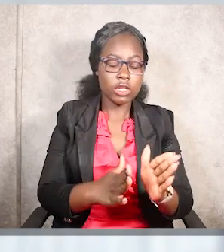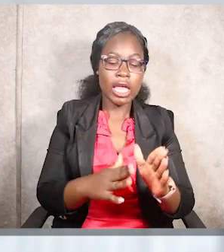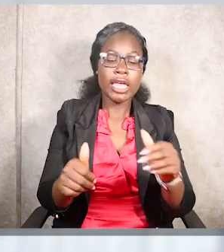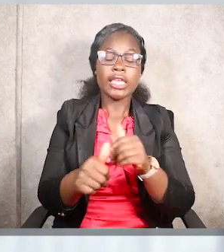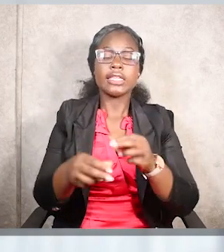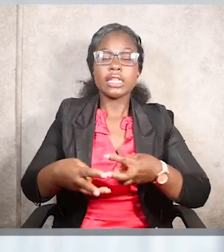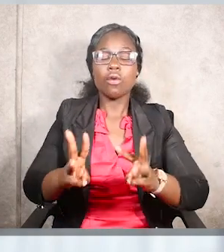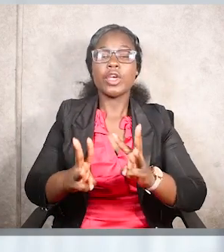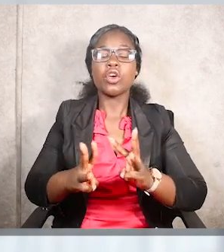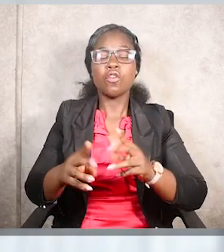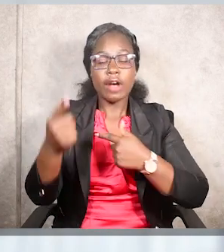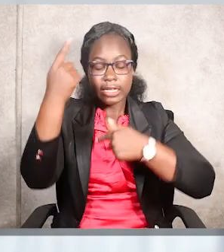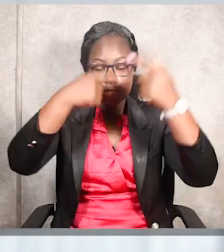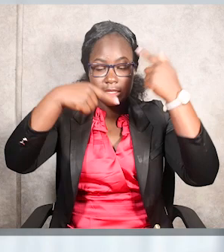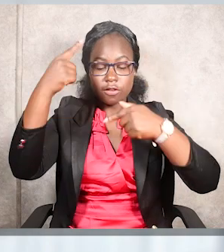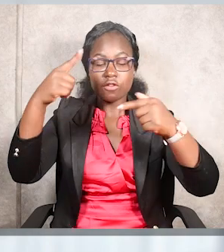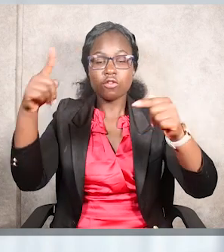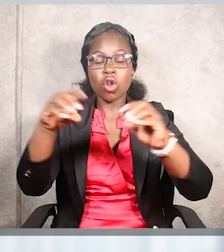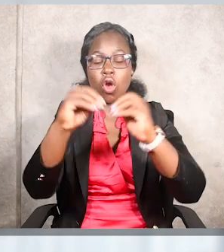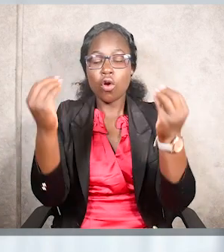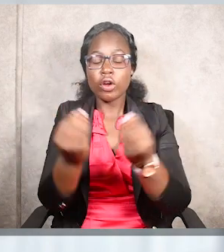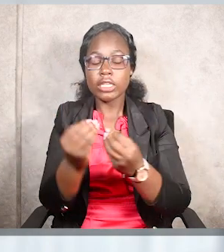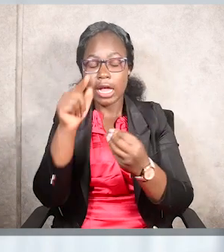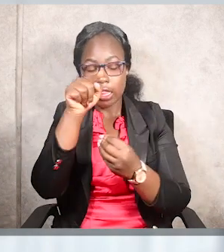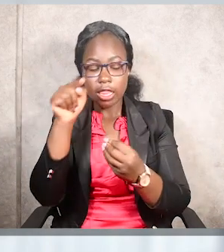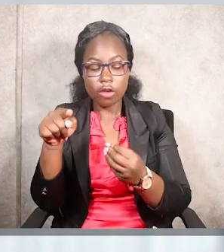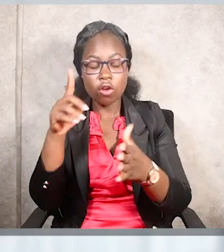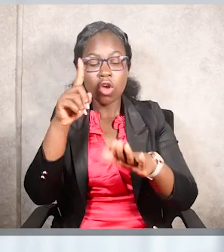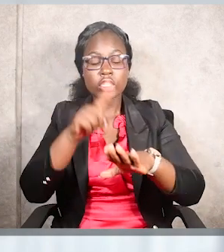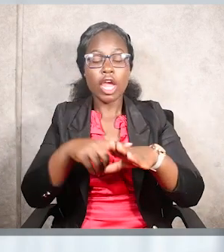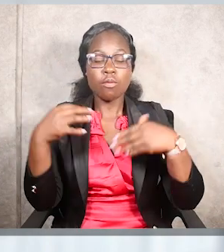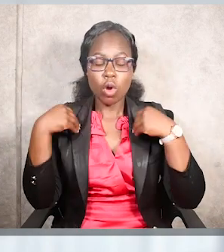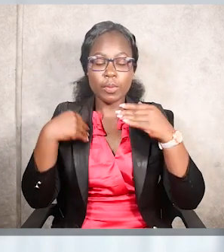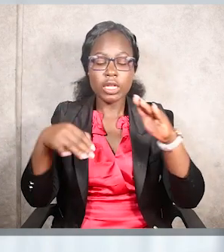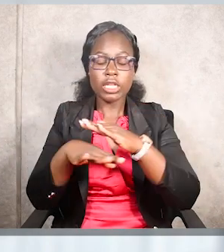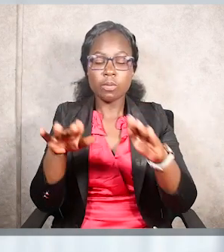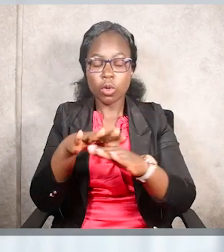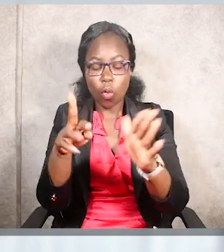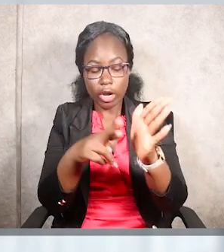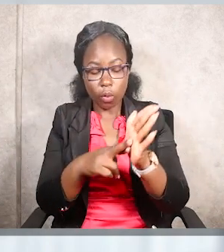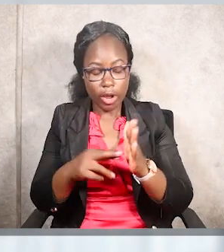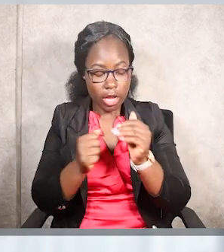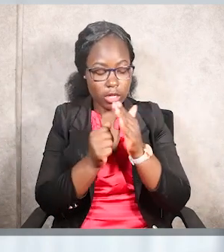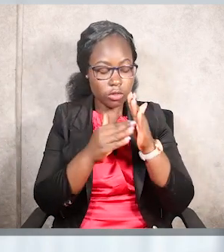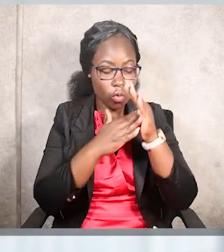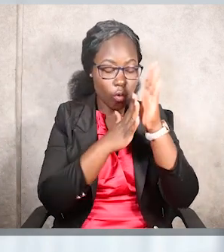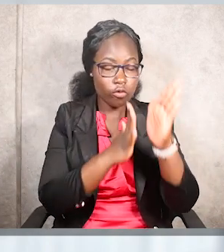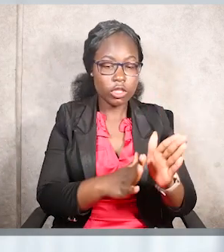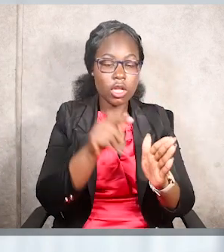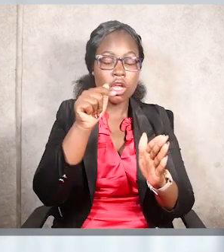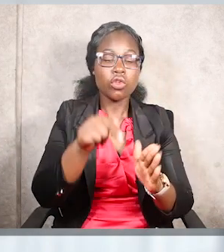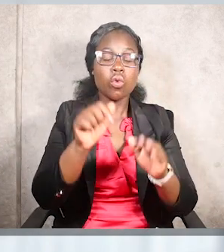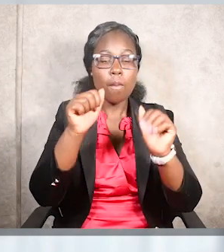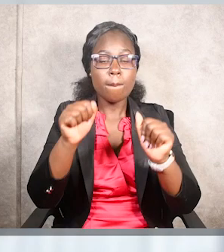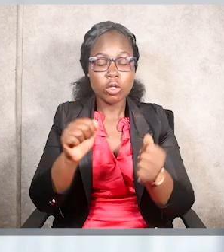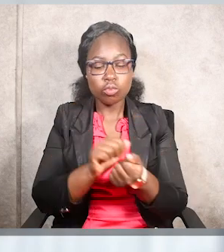successful organizations, and therefore when you practice everything required of leadership, then you should be able